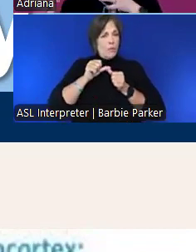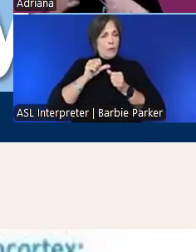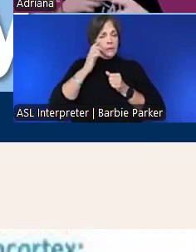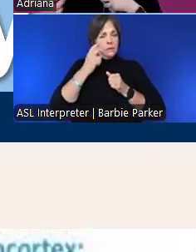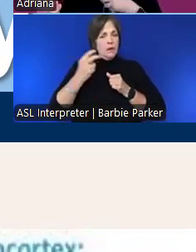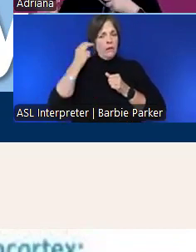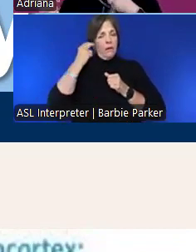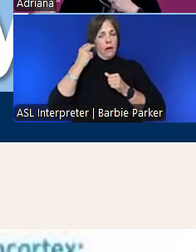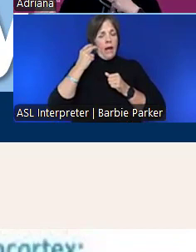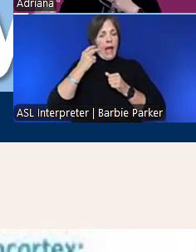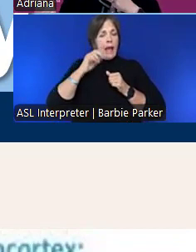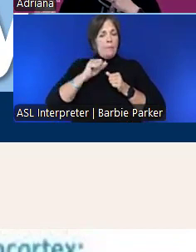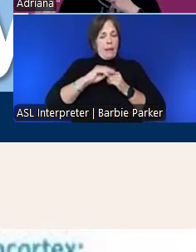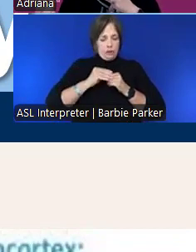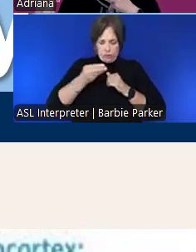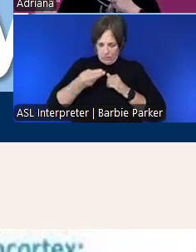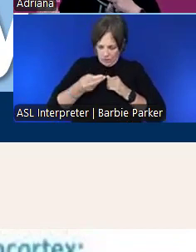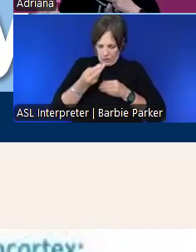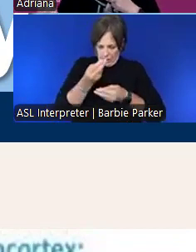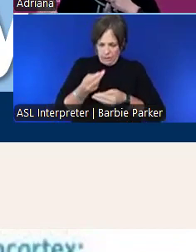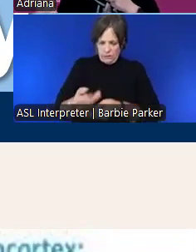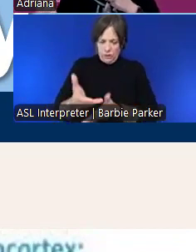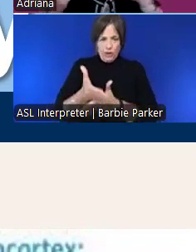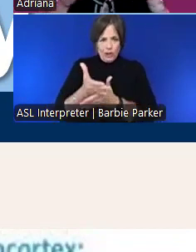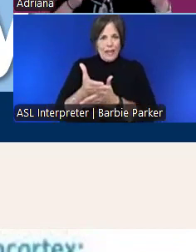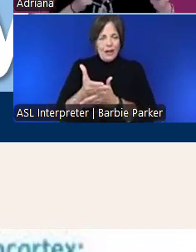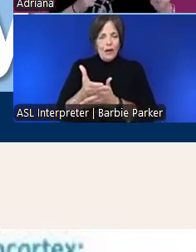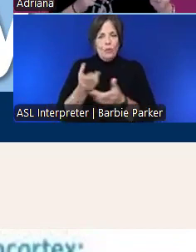the reason why sometimes survivors may have